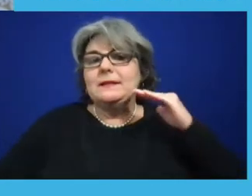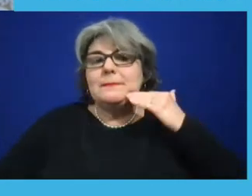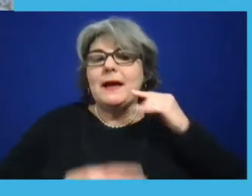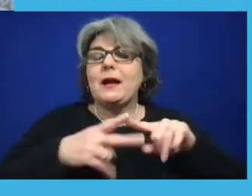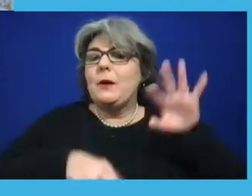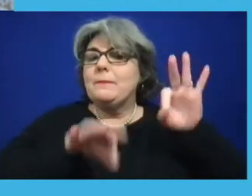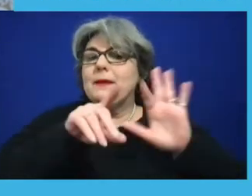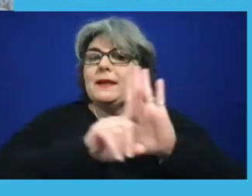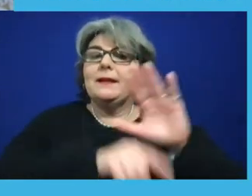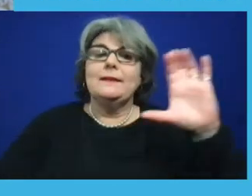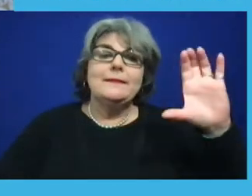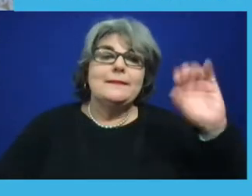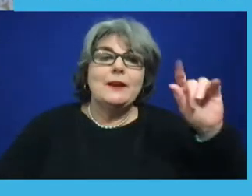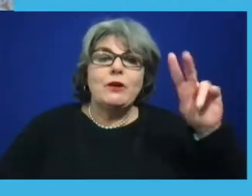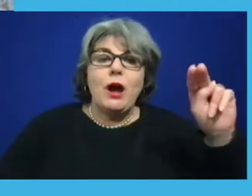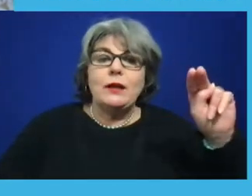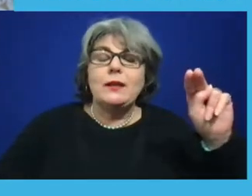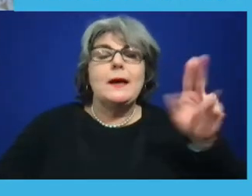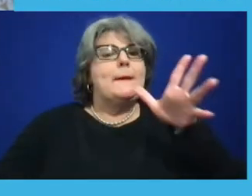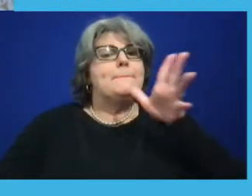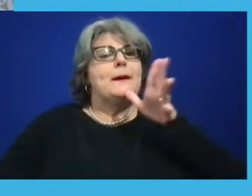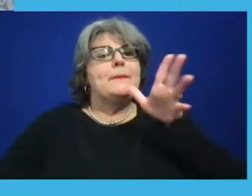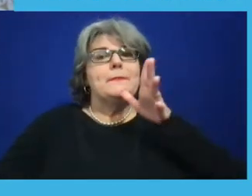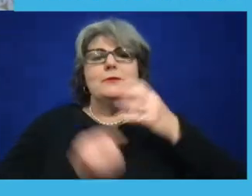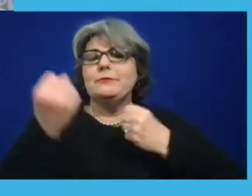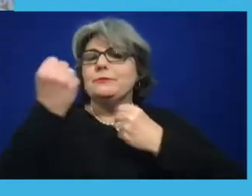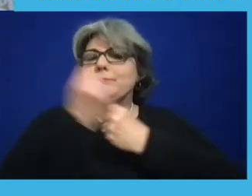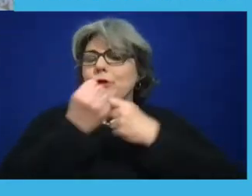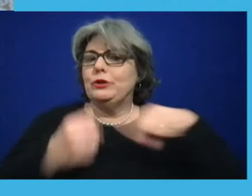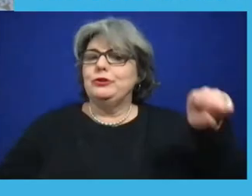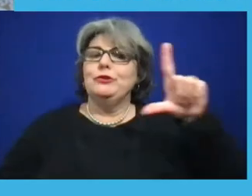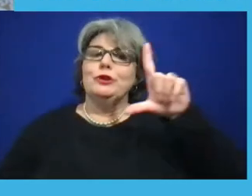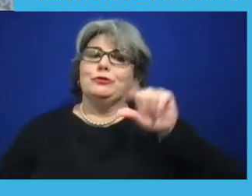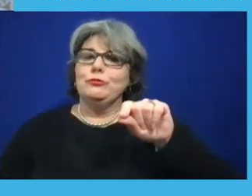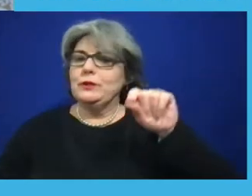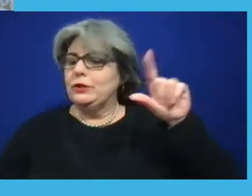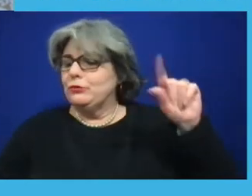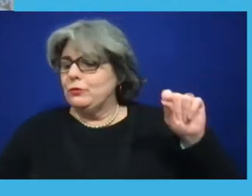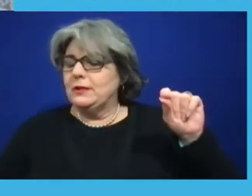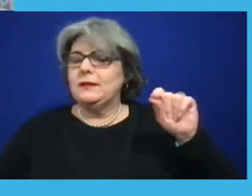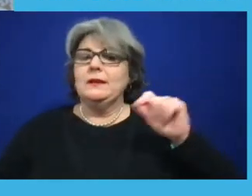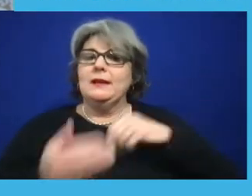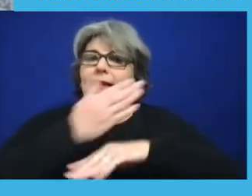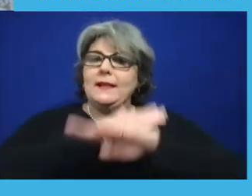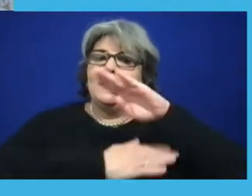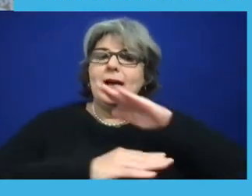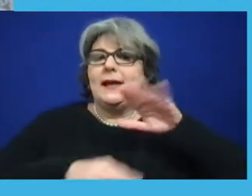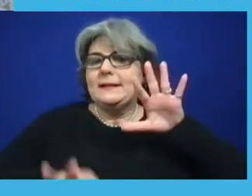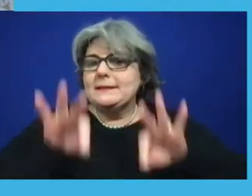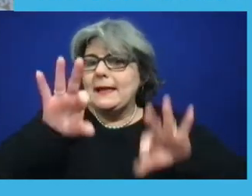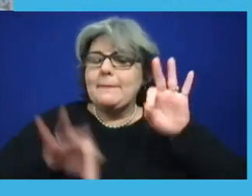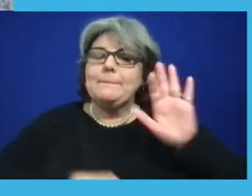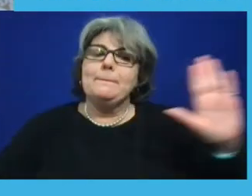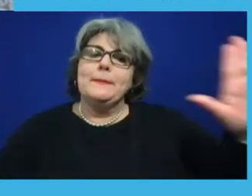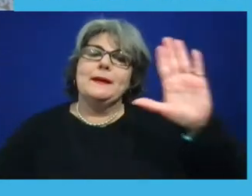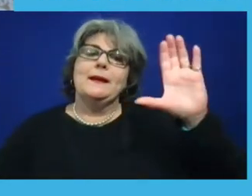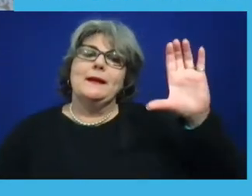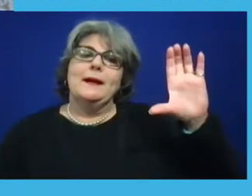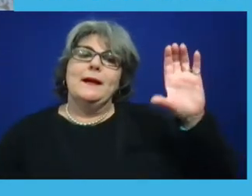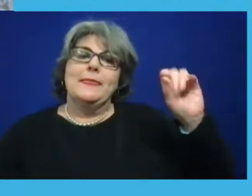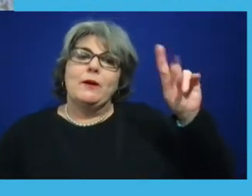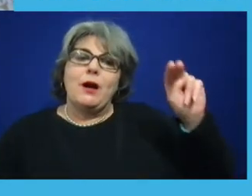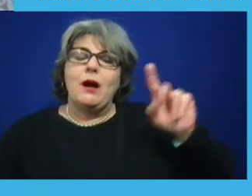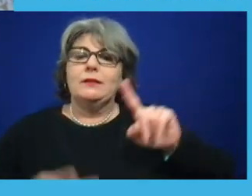grew up in the 1950s picking somebody else's tobacco, picking somebody else's cotton, but she stood with you in 2020 and